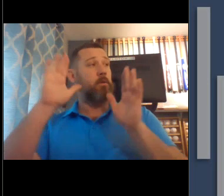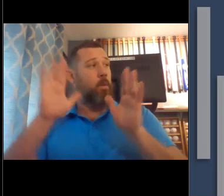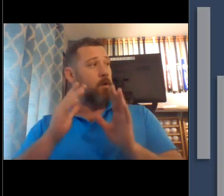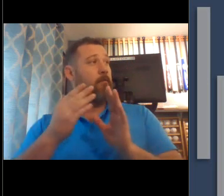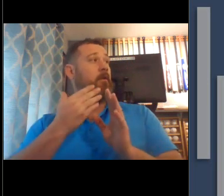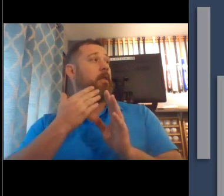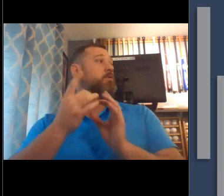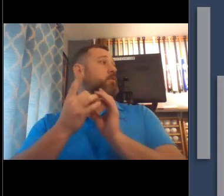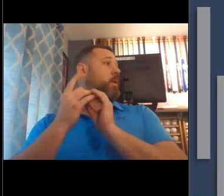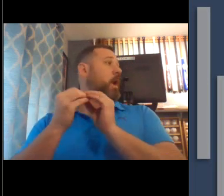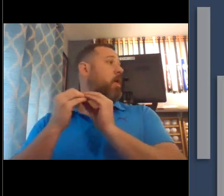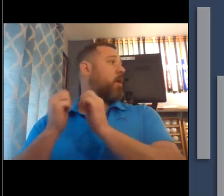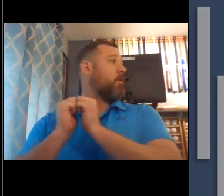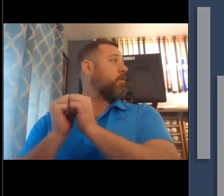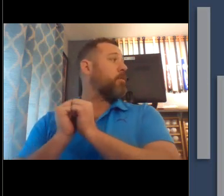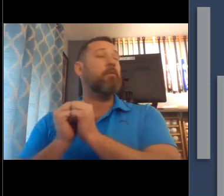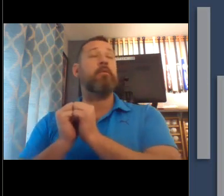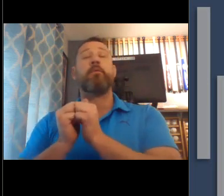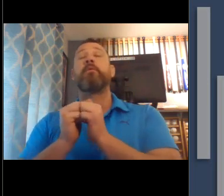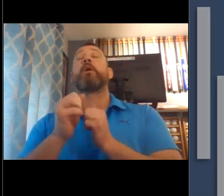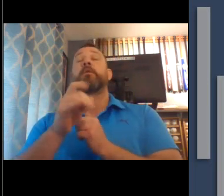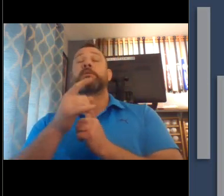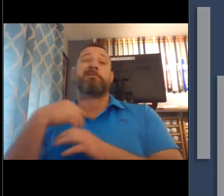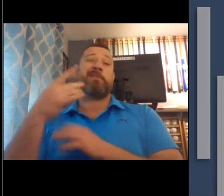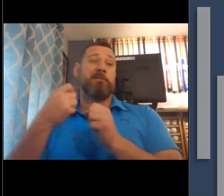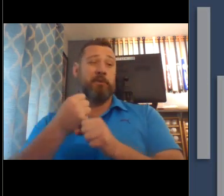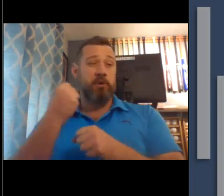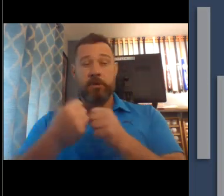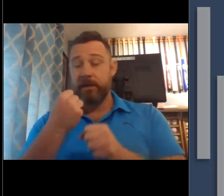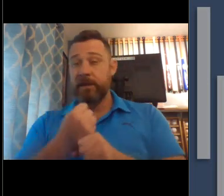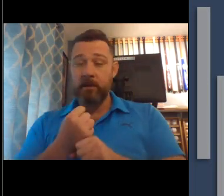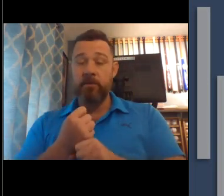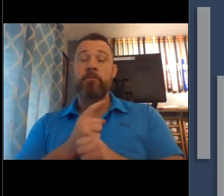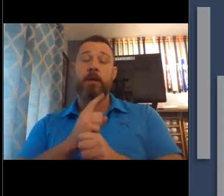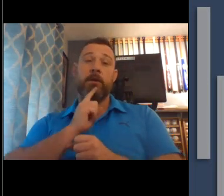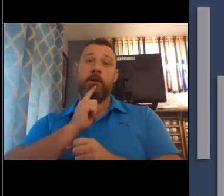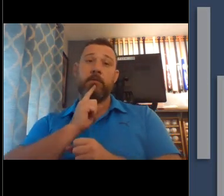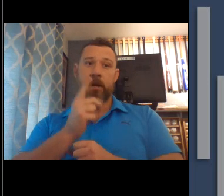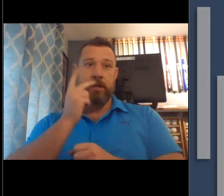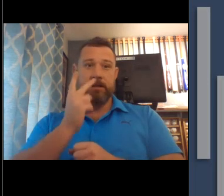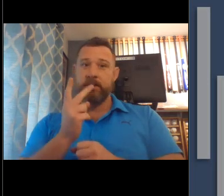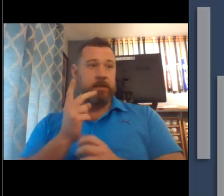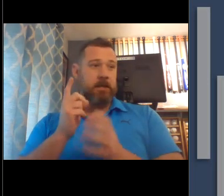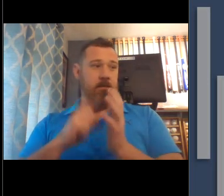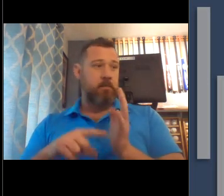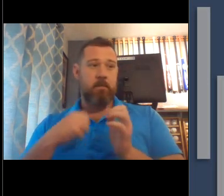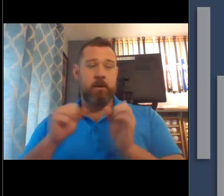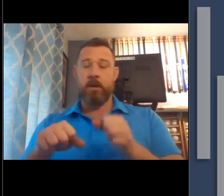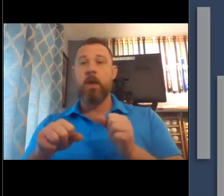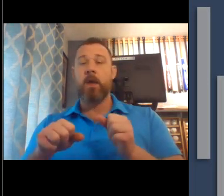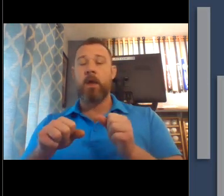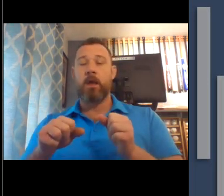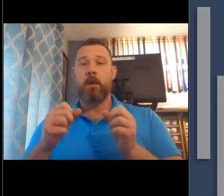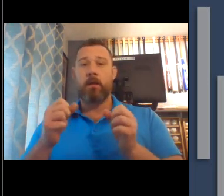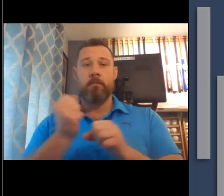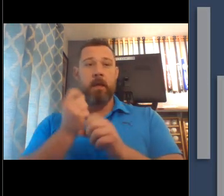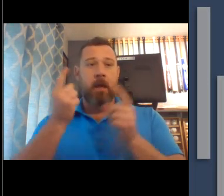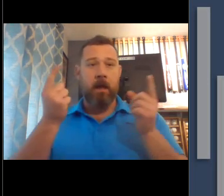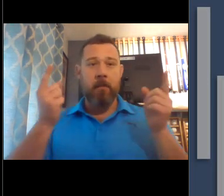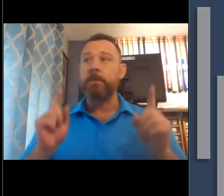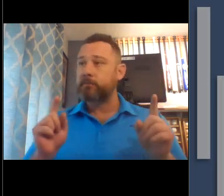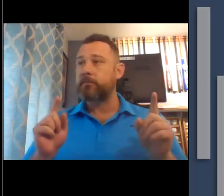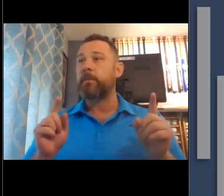next few years are going to really where we put our money where our mouth is, right, and move forward. So thank you so much for sharing those.